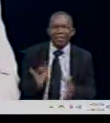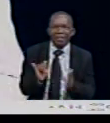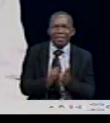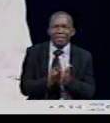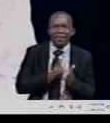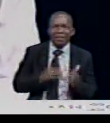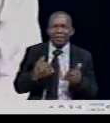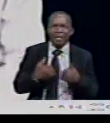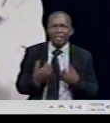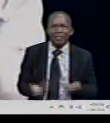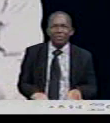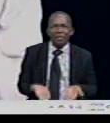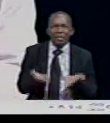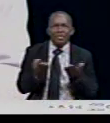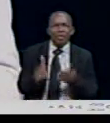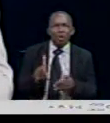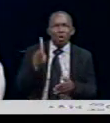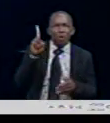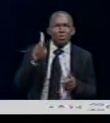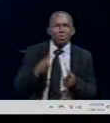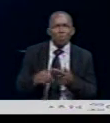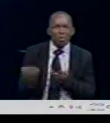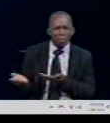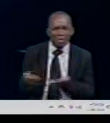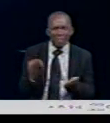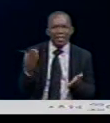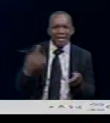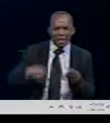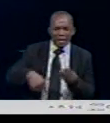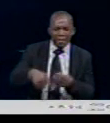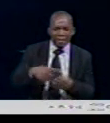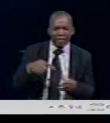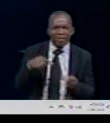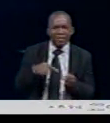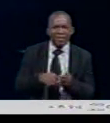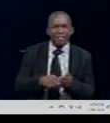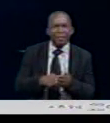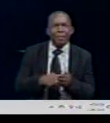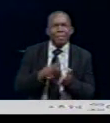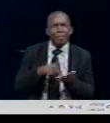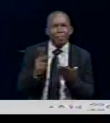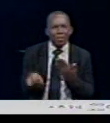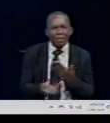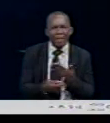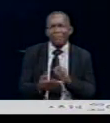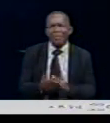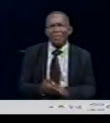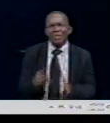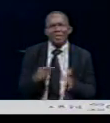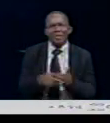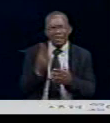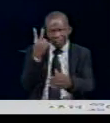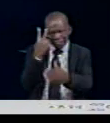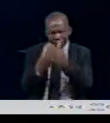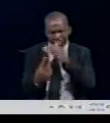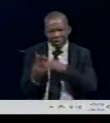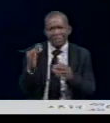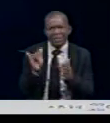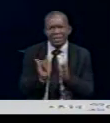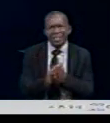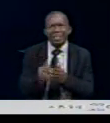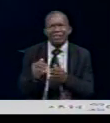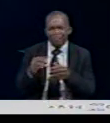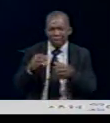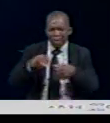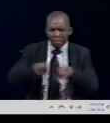up to bring about this vision, the vision that broke down the walls of partition